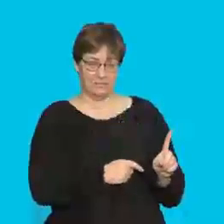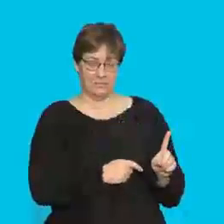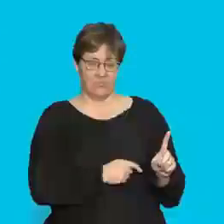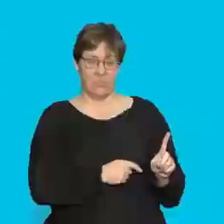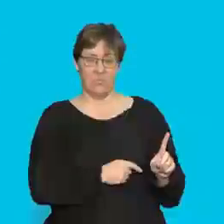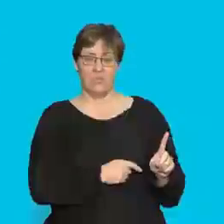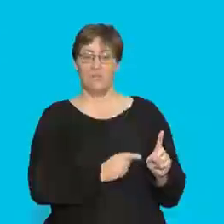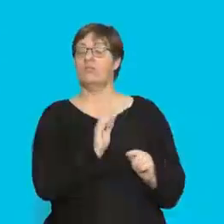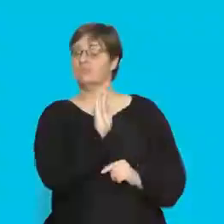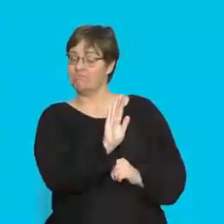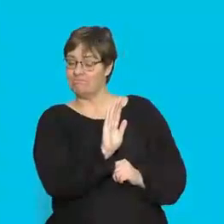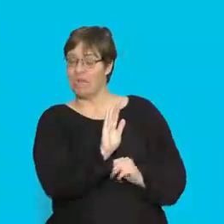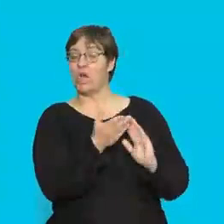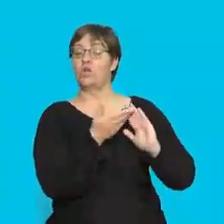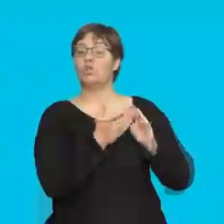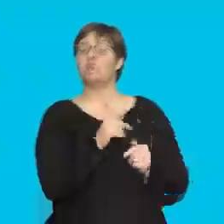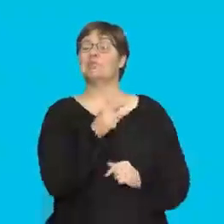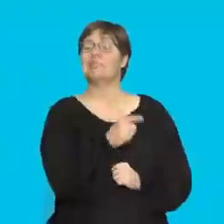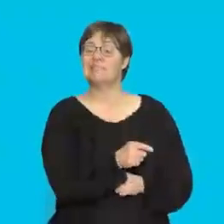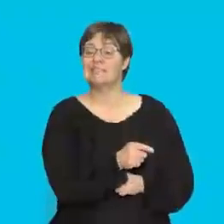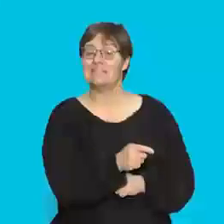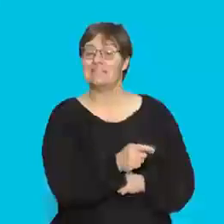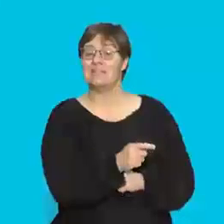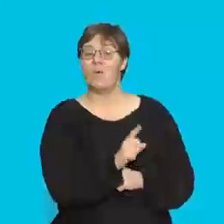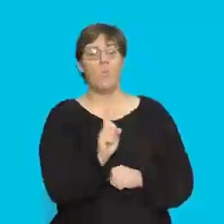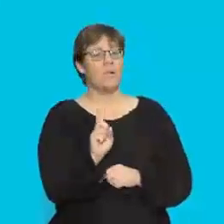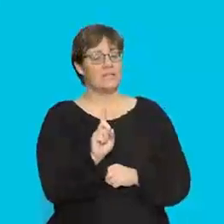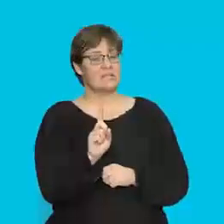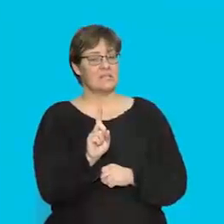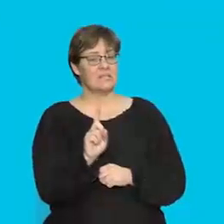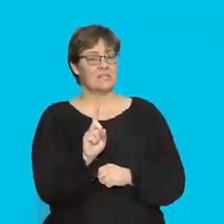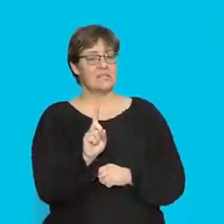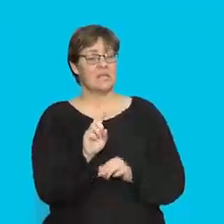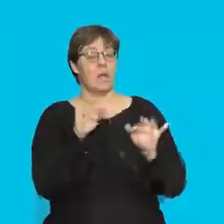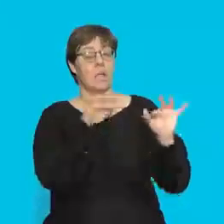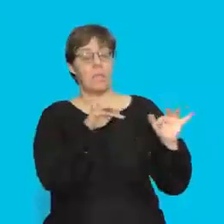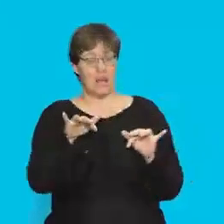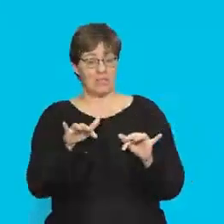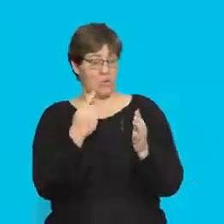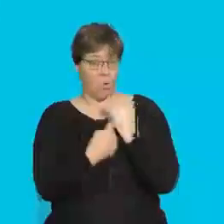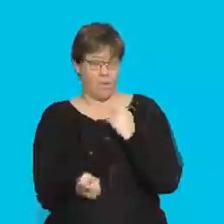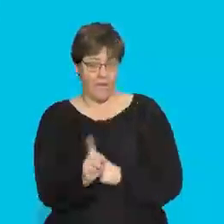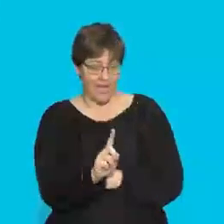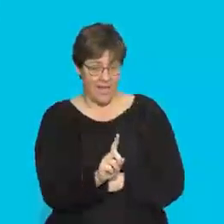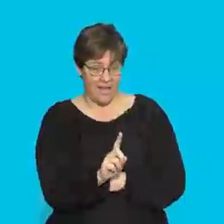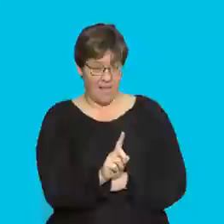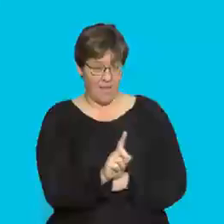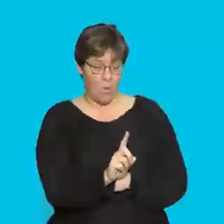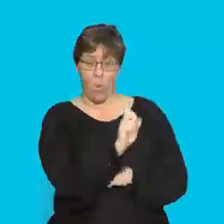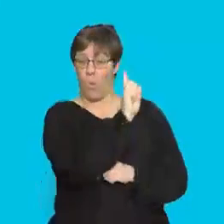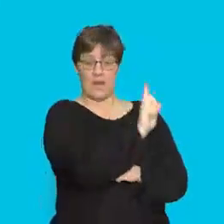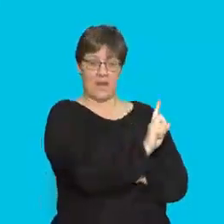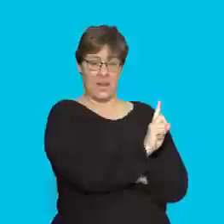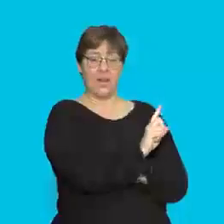In a community, now straight away I want to stop there and say we're talking not only